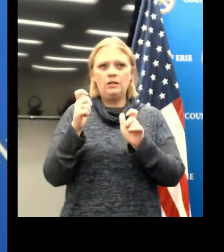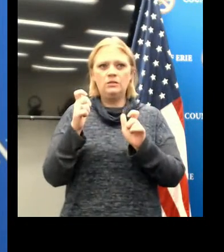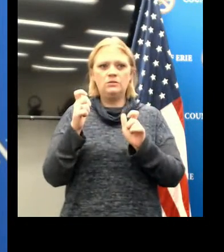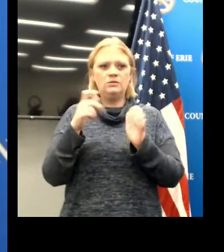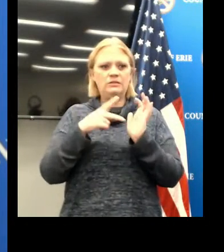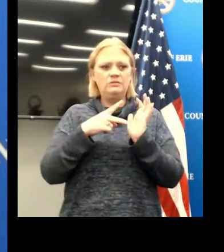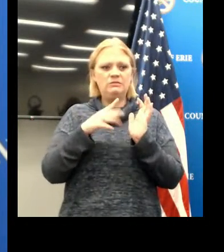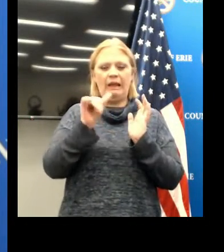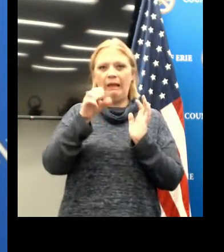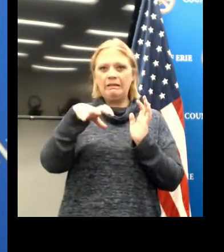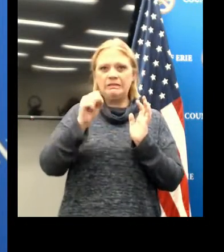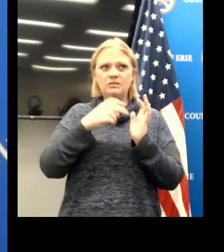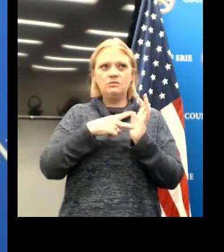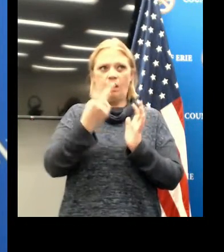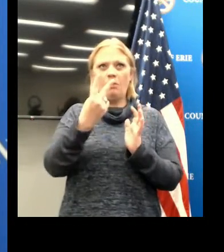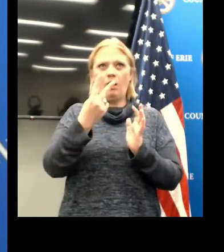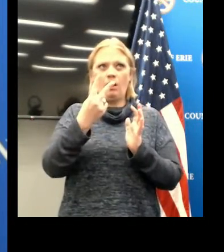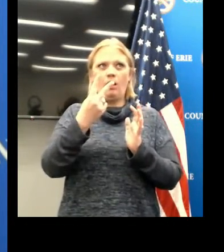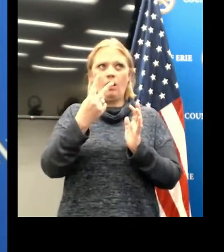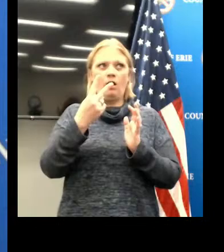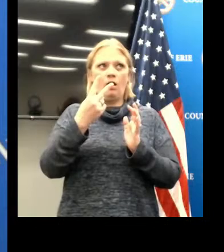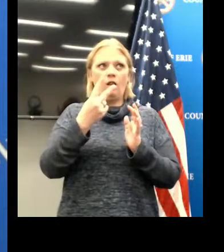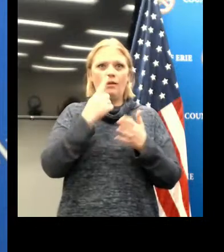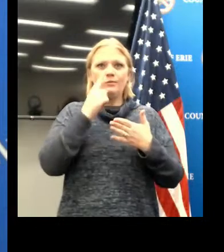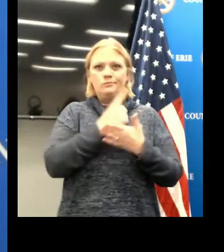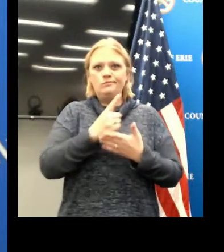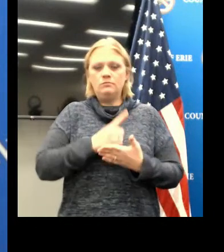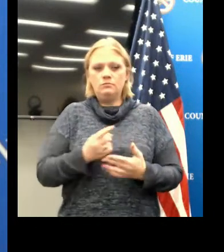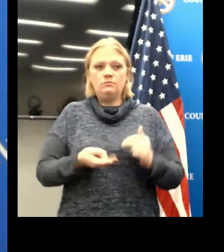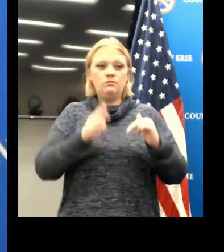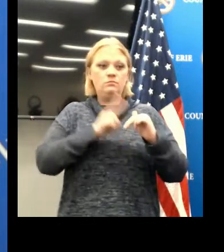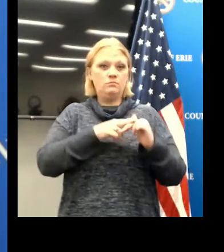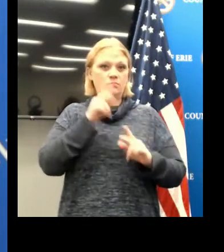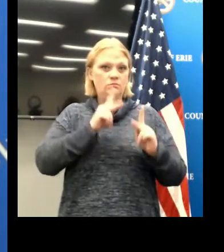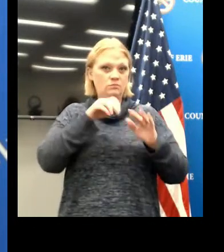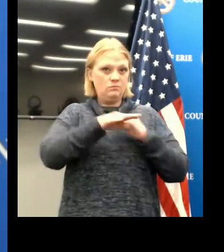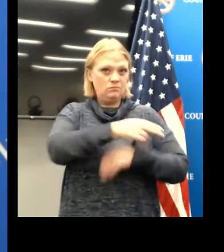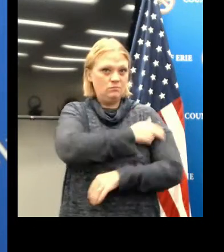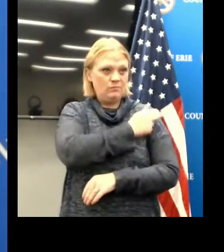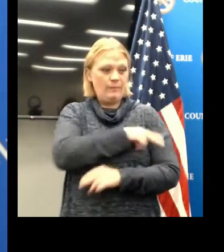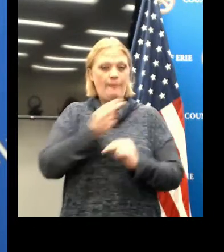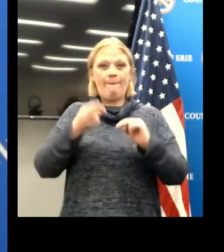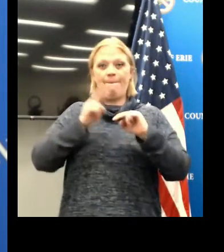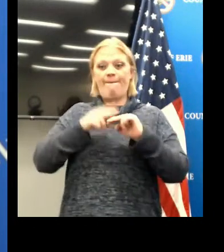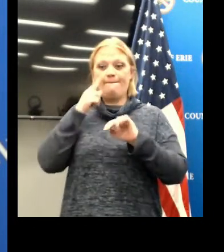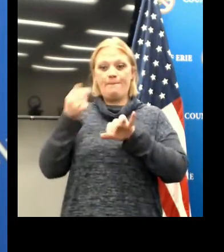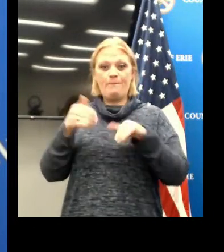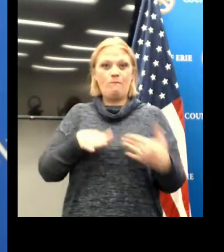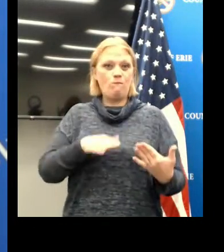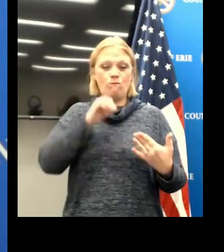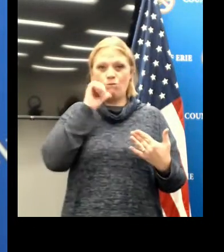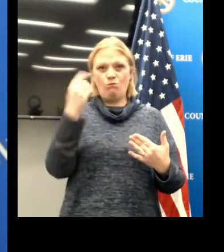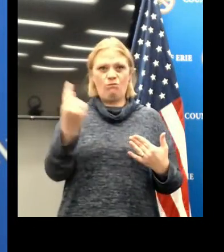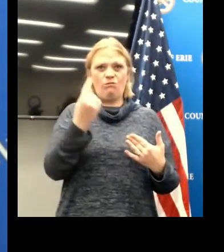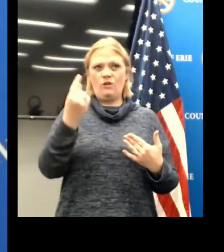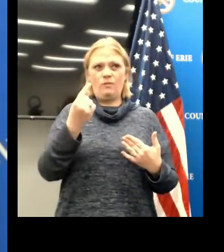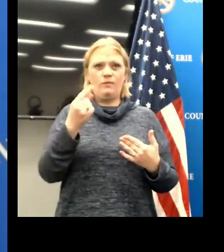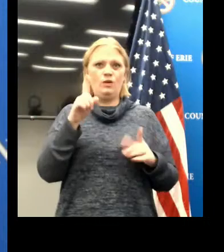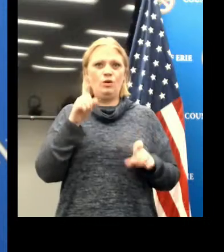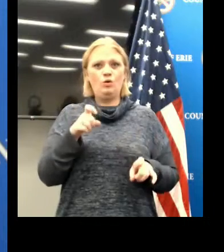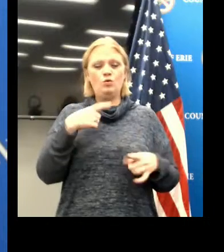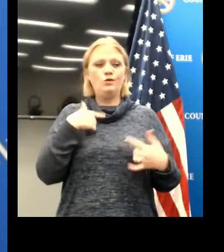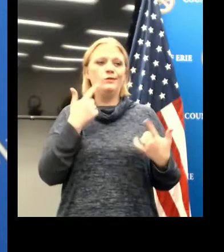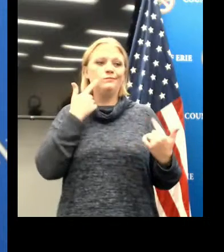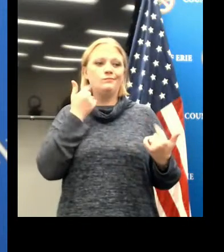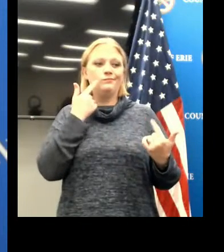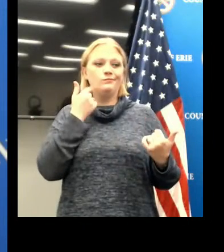doubling basically on a weekly basis. We've had increases in hospitalizations, increases in deaths, and this is not something that should be laughed at. This